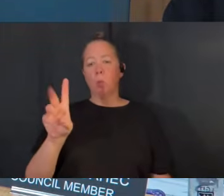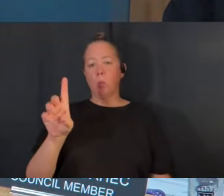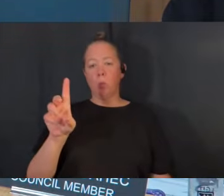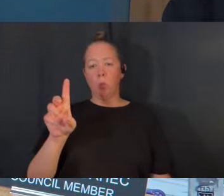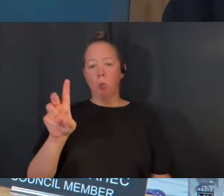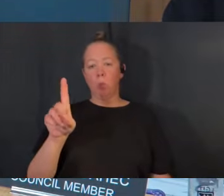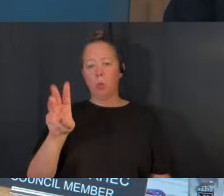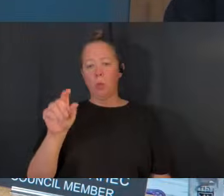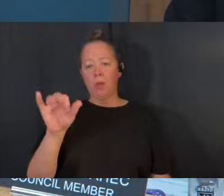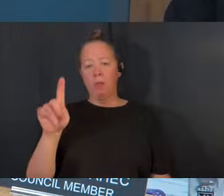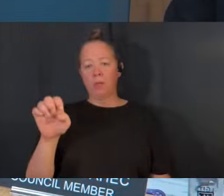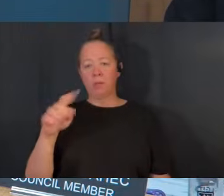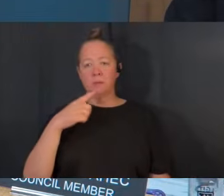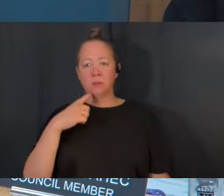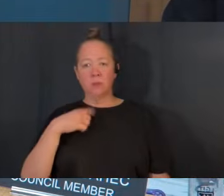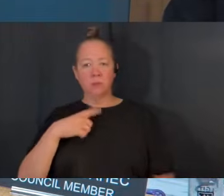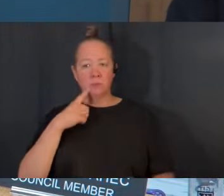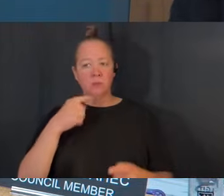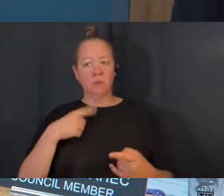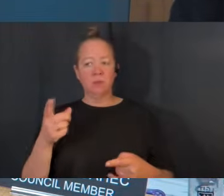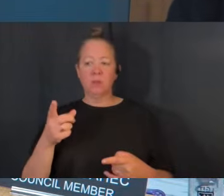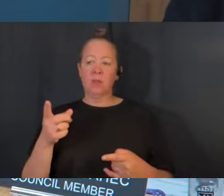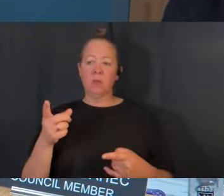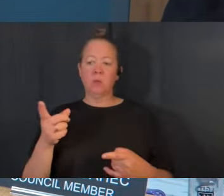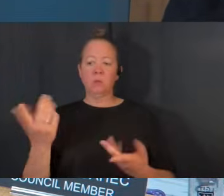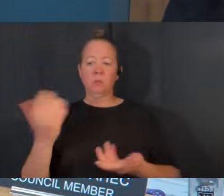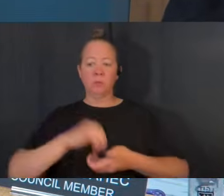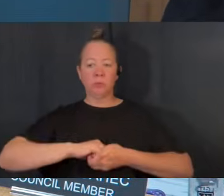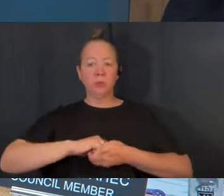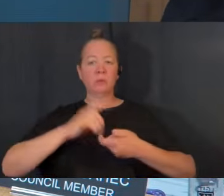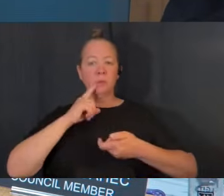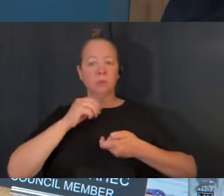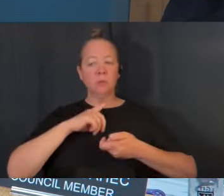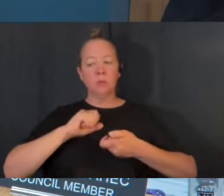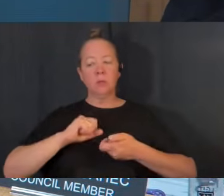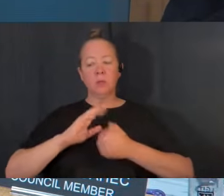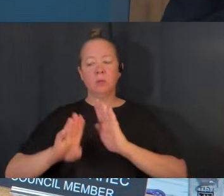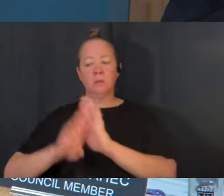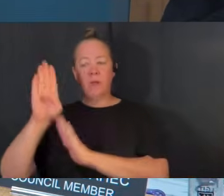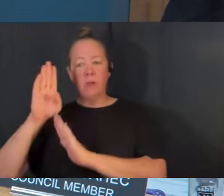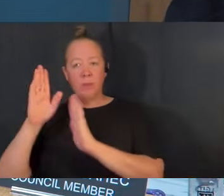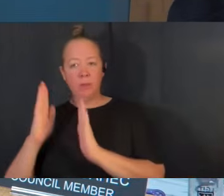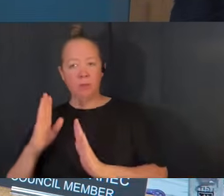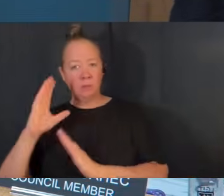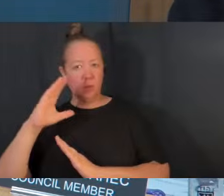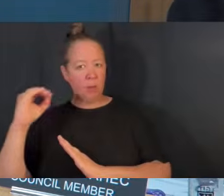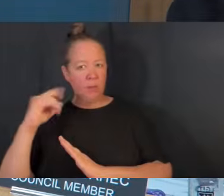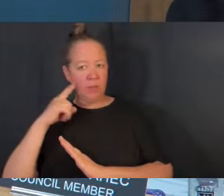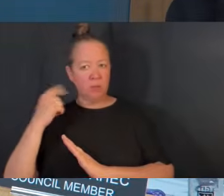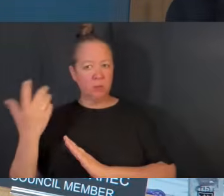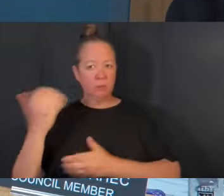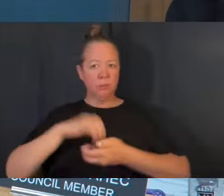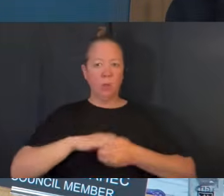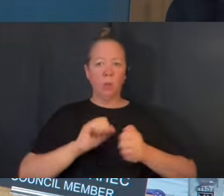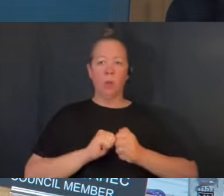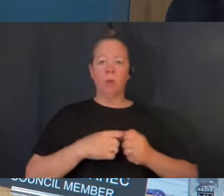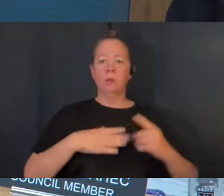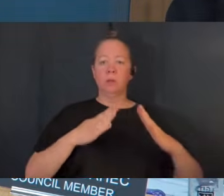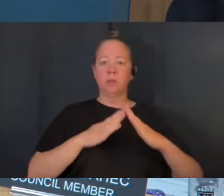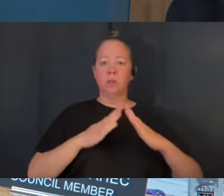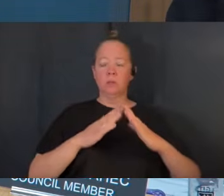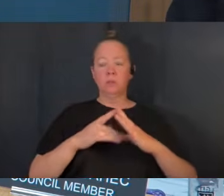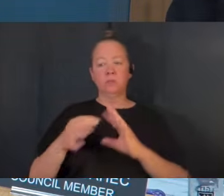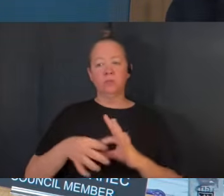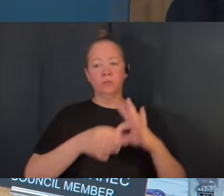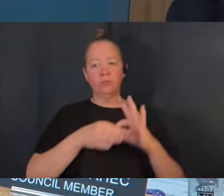willing to engage with the town leadership. So I think that healthy relationship will, in time,